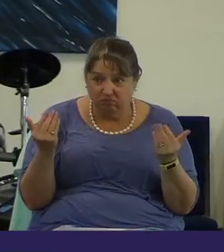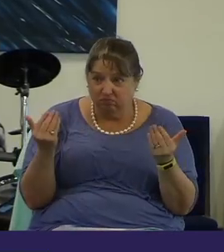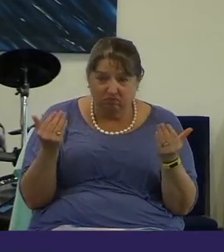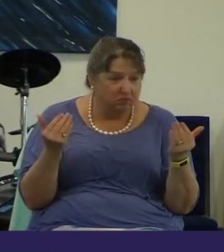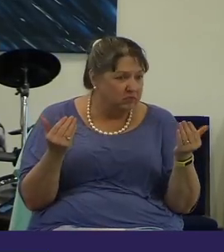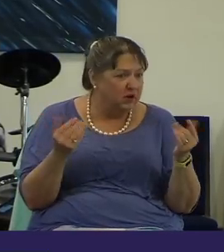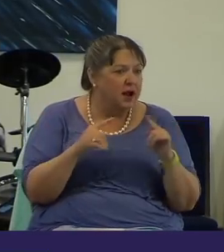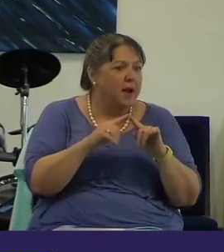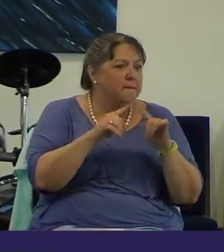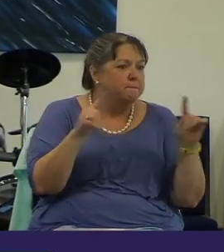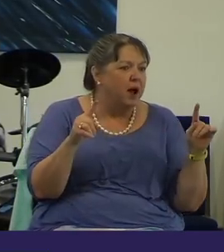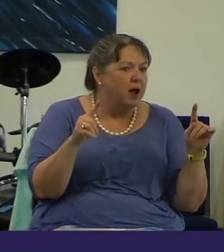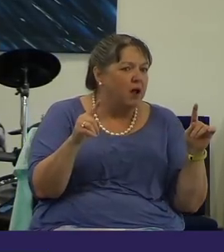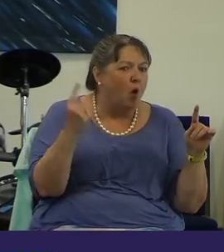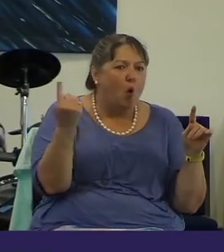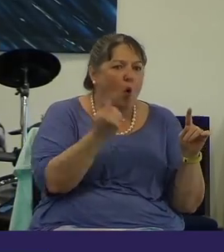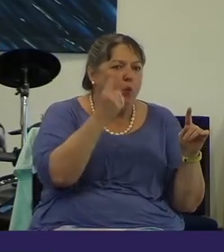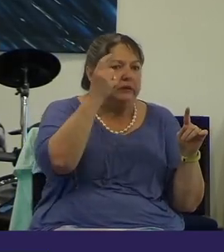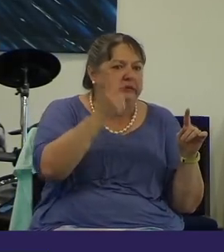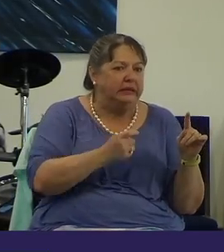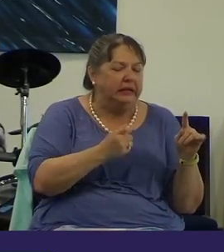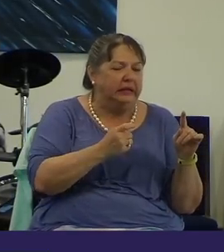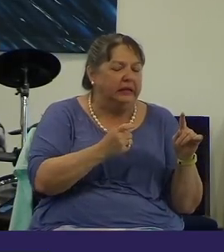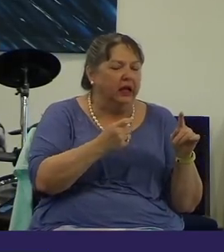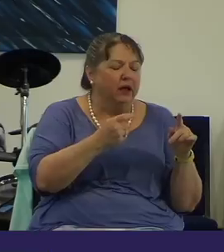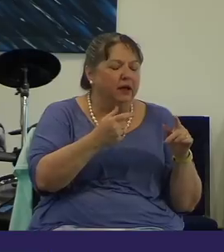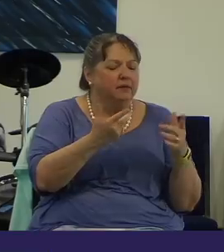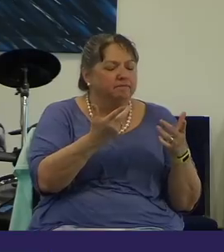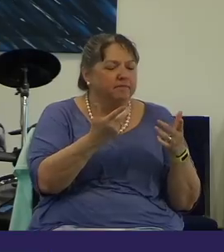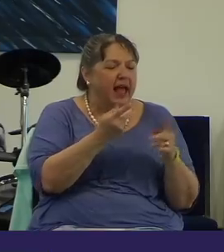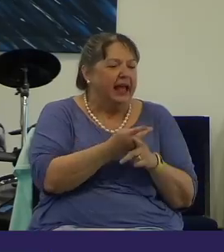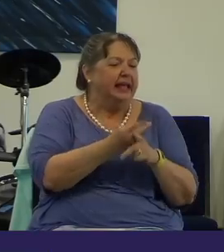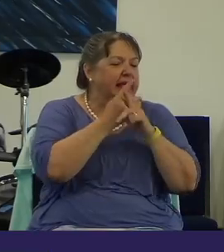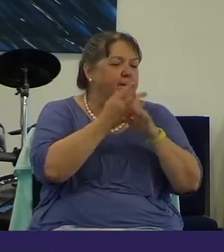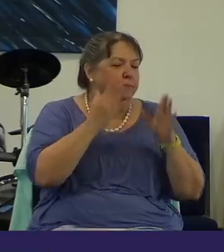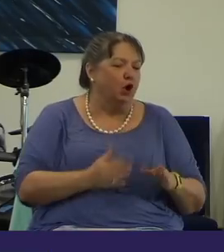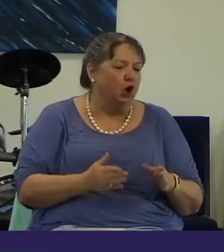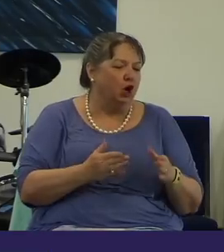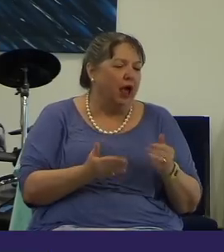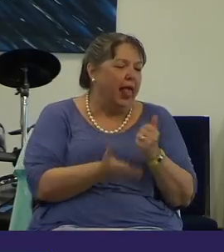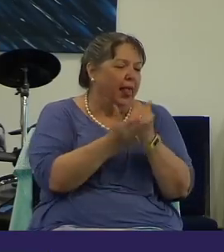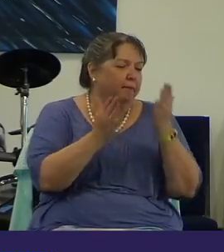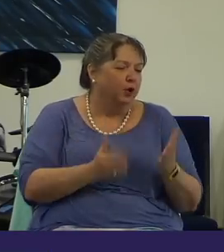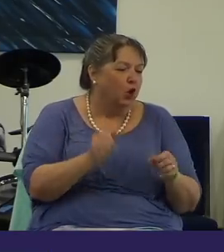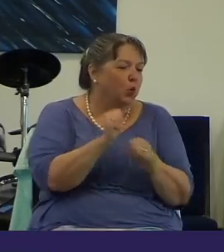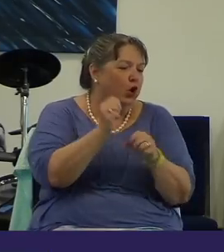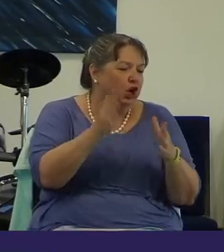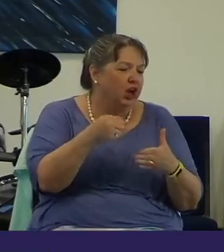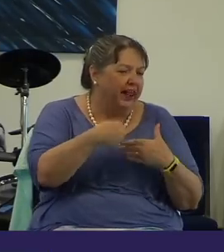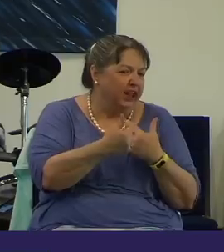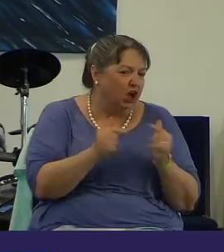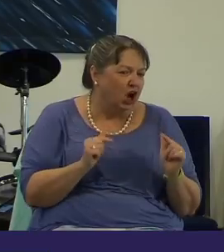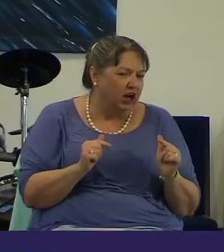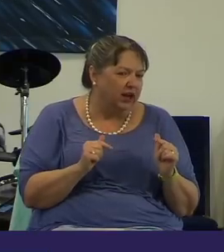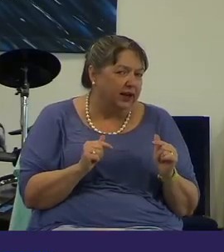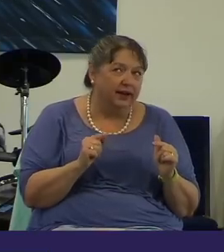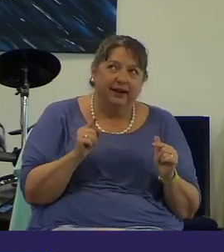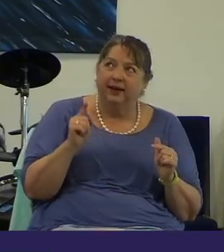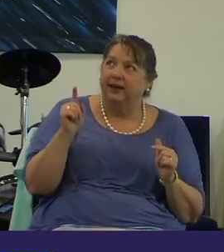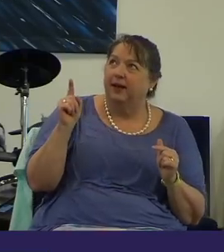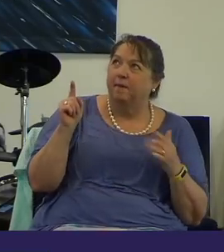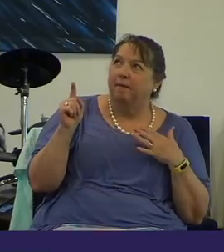But every garden needs a keeper. Jesus said, my God, my Father is the gardener in John 15. He's the